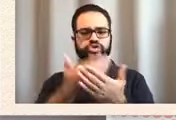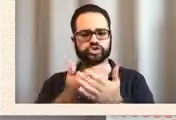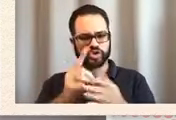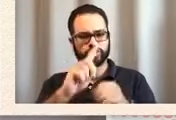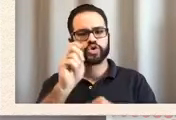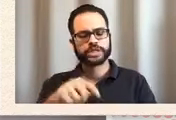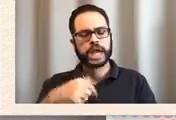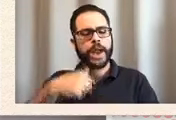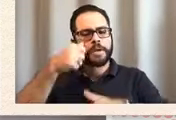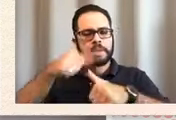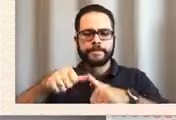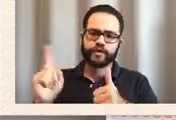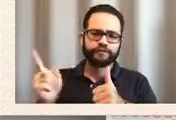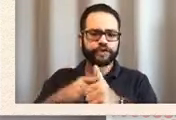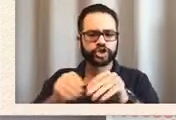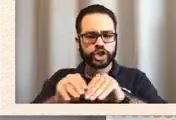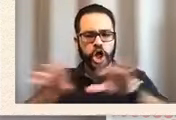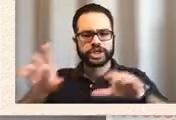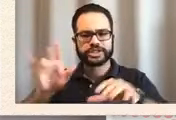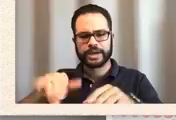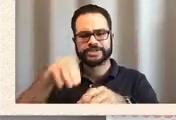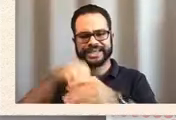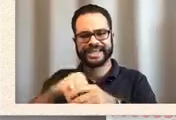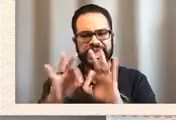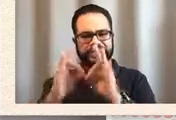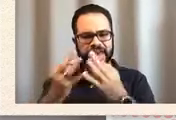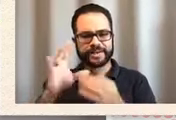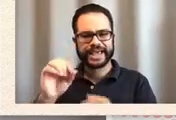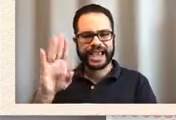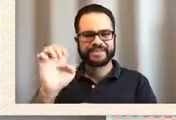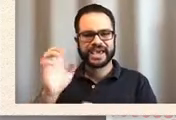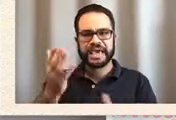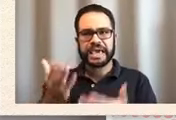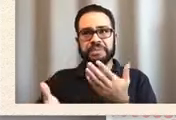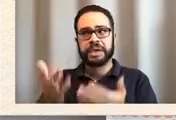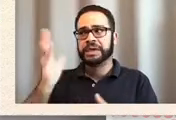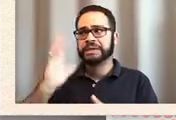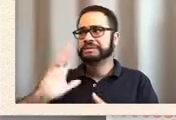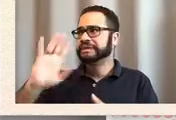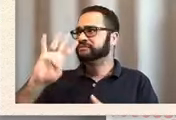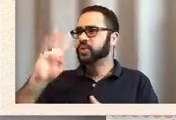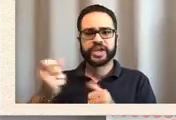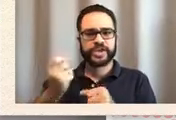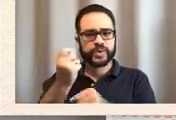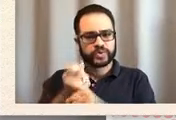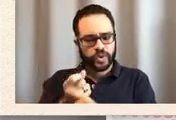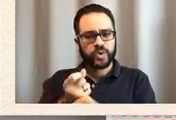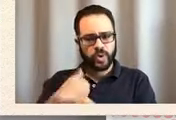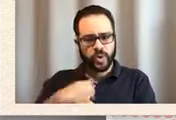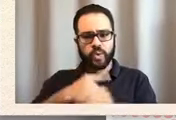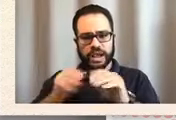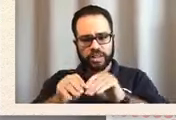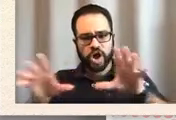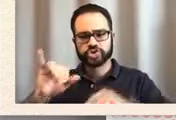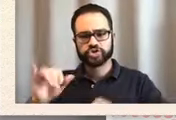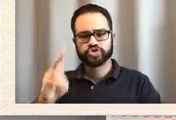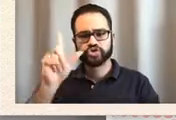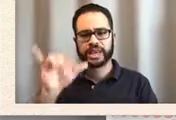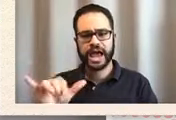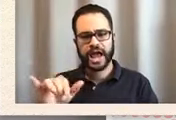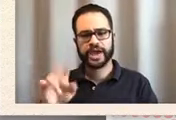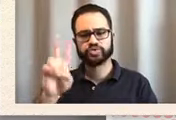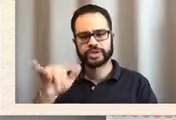first launched, and this was at Family Cafe probably, I would say 4 years ago. So we launched July 1,